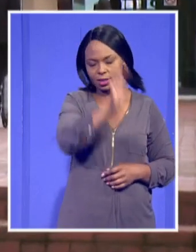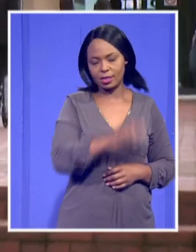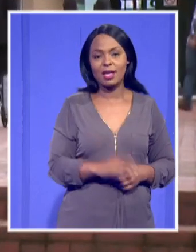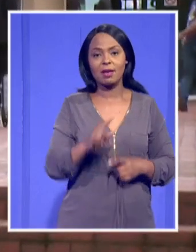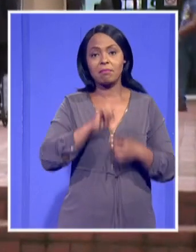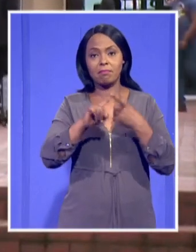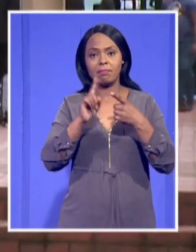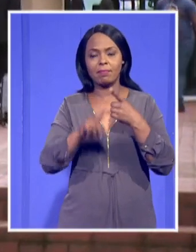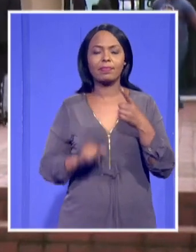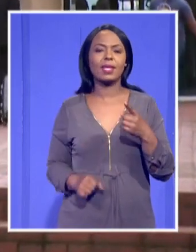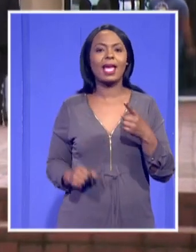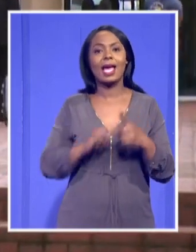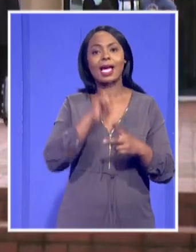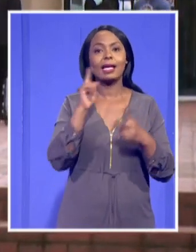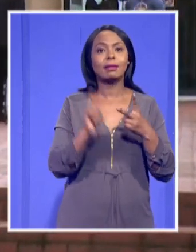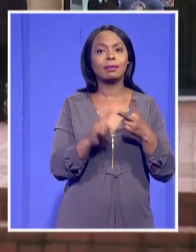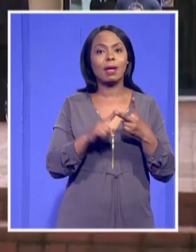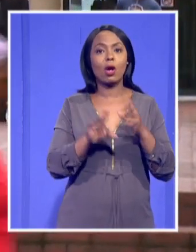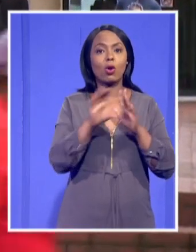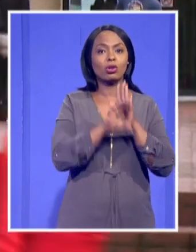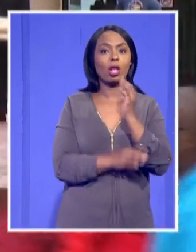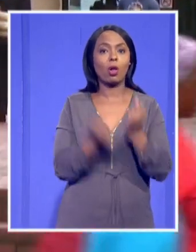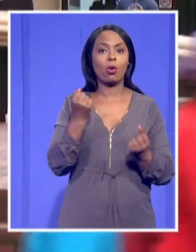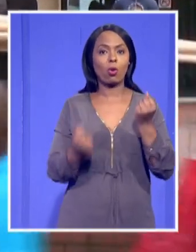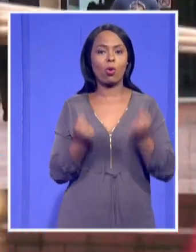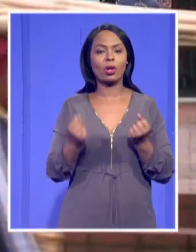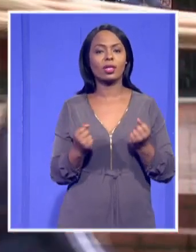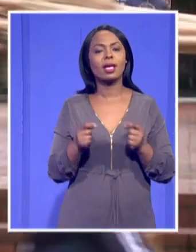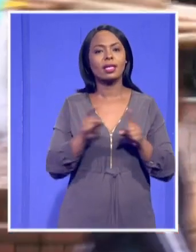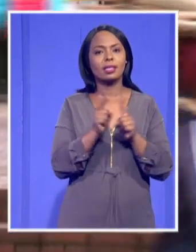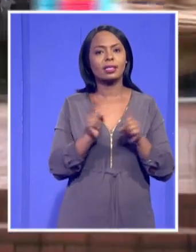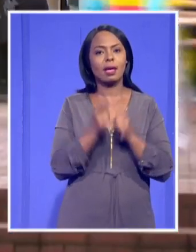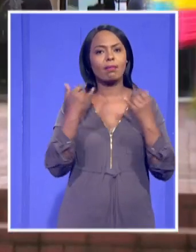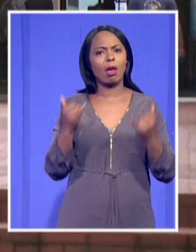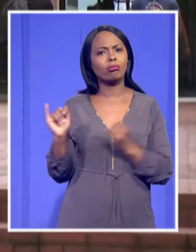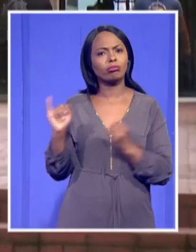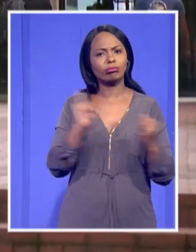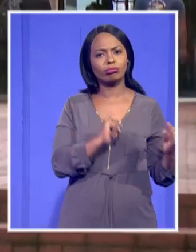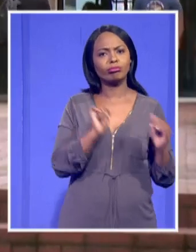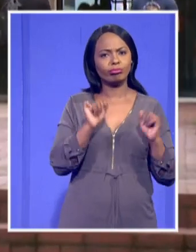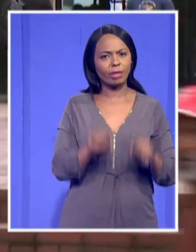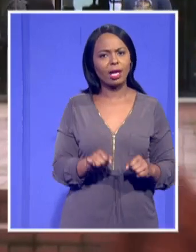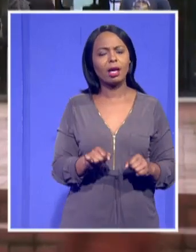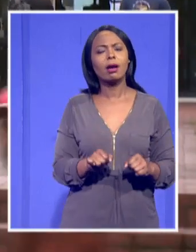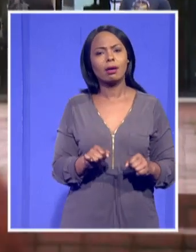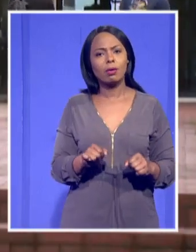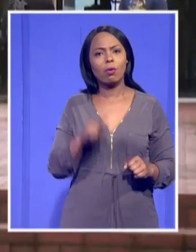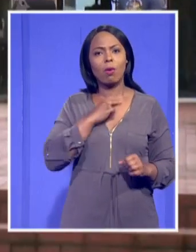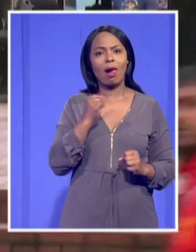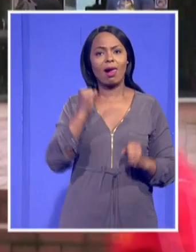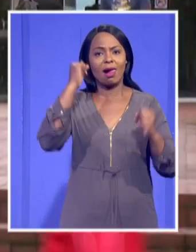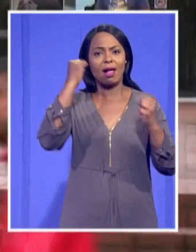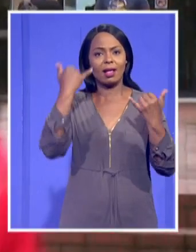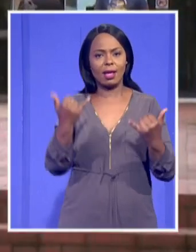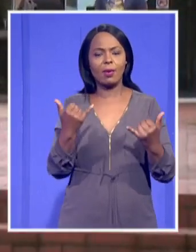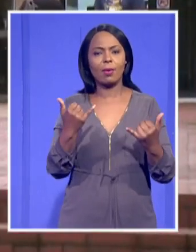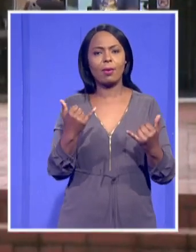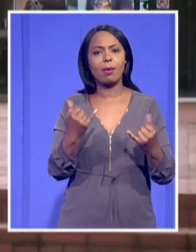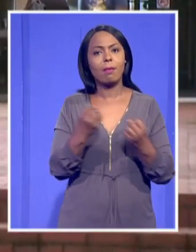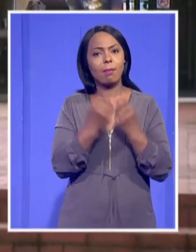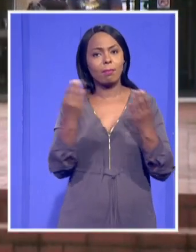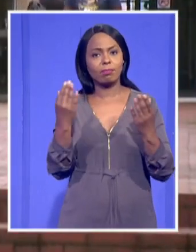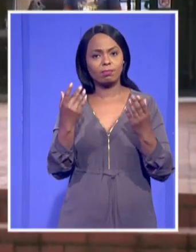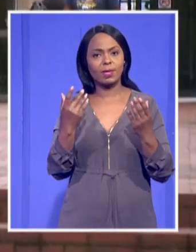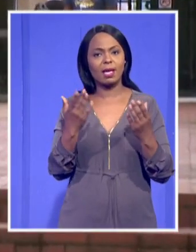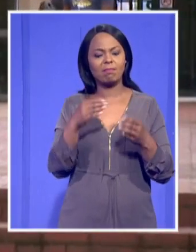thing. Secondly, the Constitutional Court has also made an open invitation, because as we speak here and now, the merits of the case